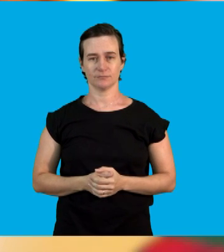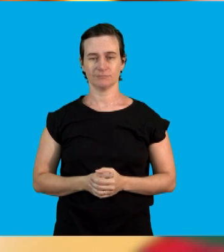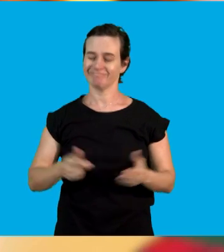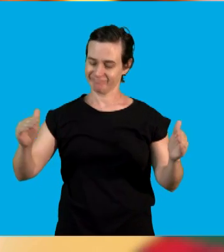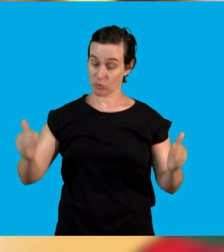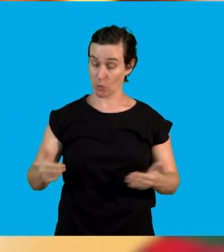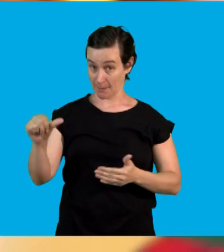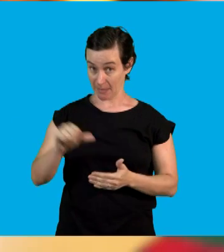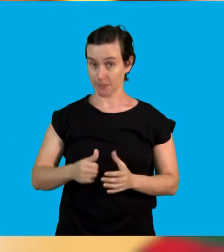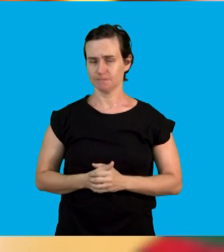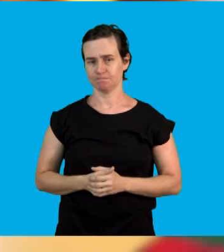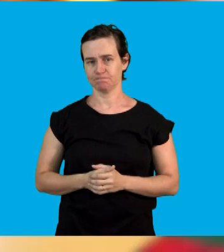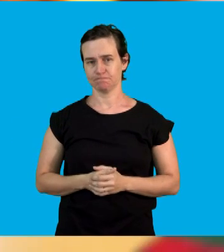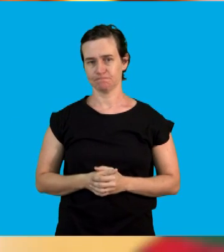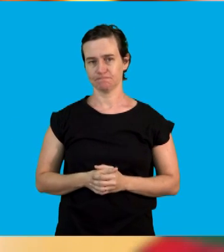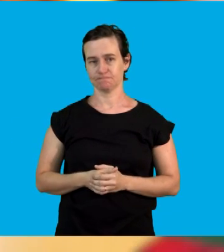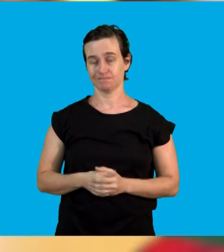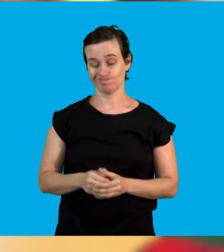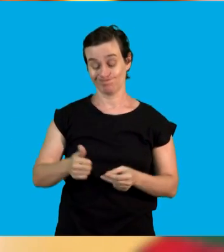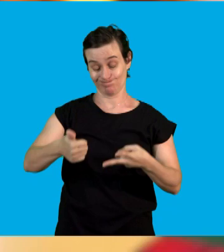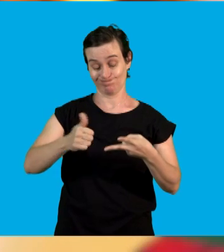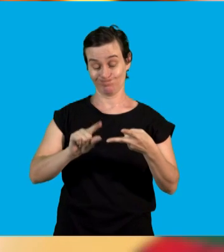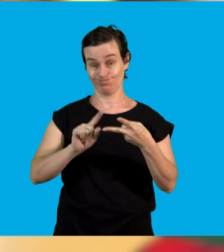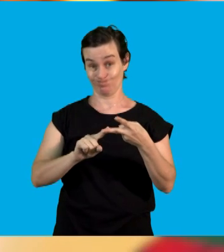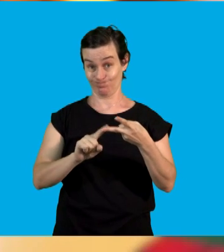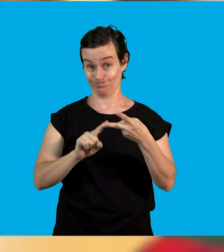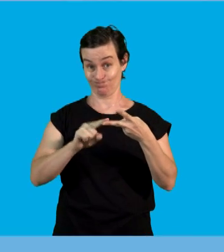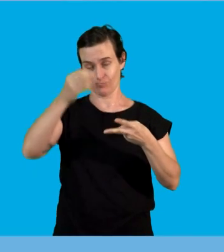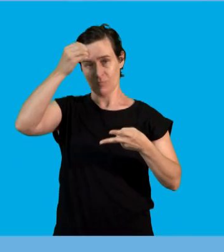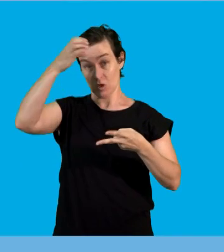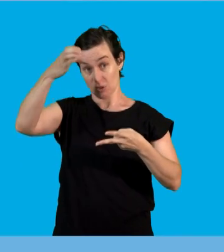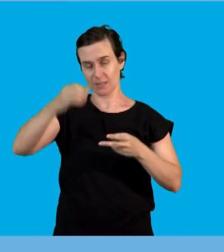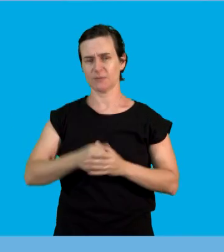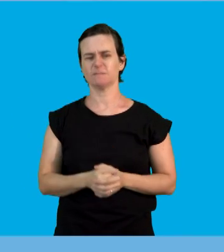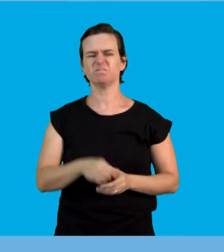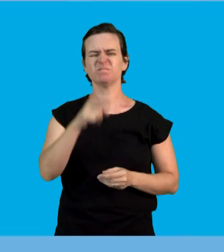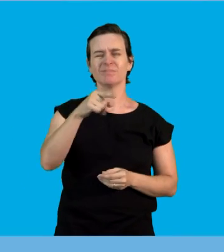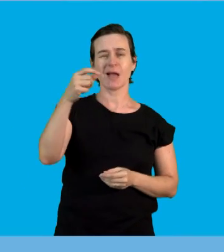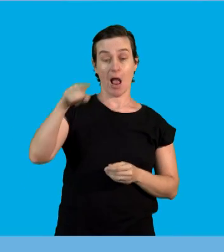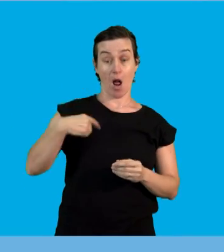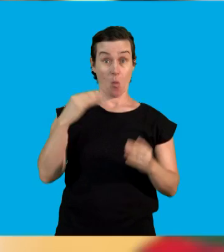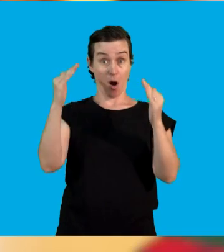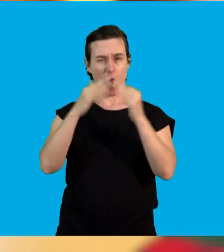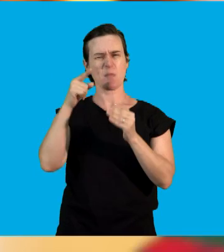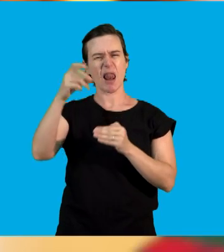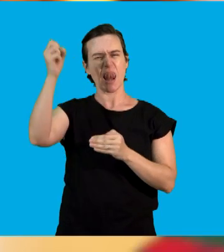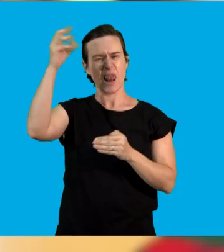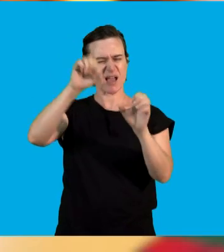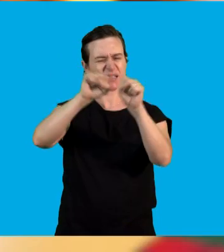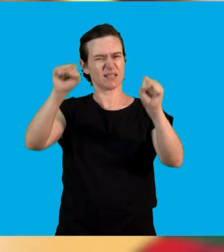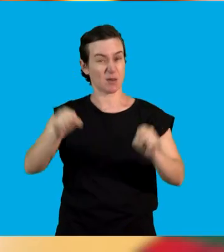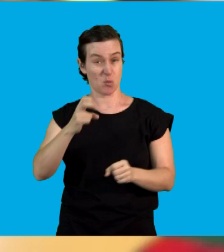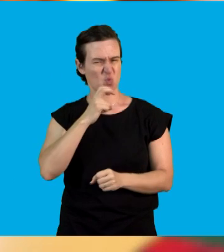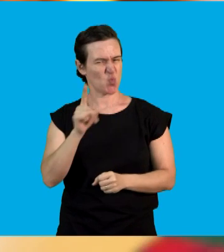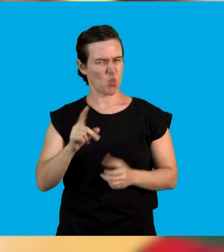Welcome back, learners. So now moving on to our second concept, whereby we'll be looking at the lighting systems that we are using in our homes. So to